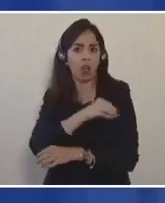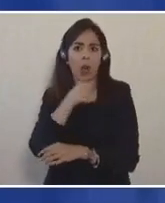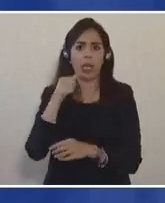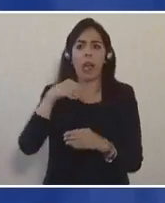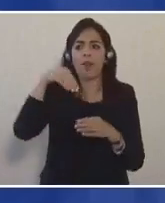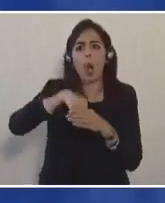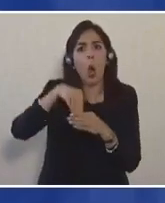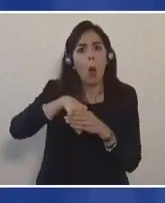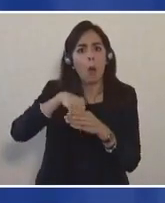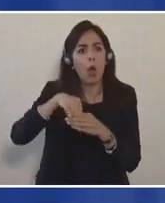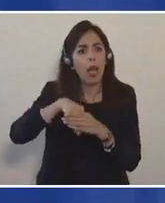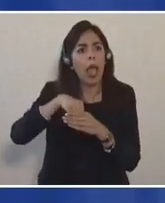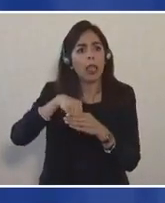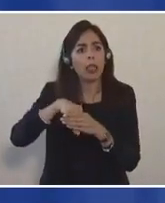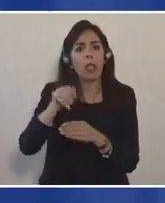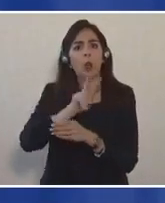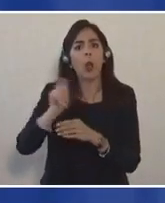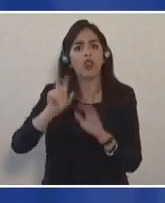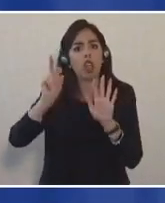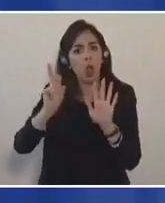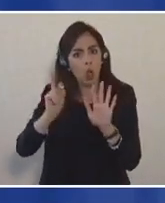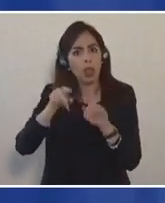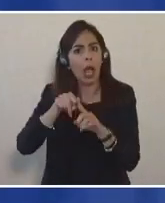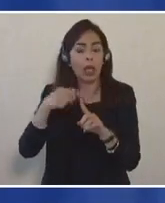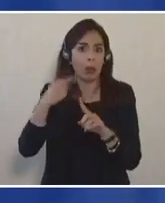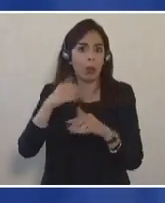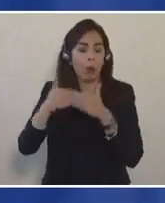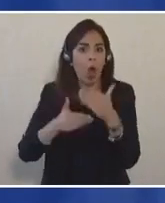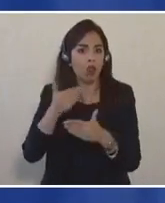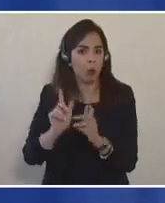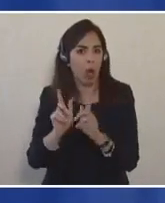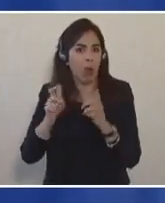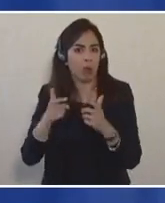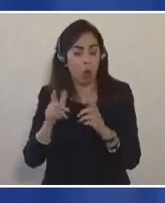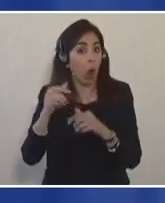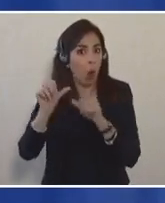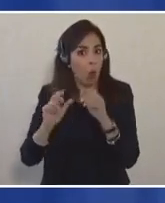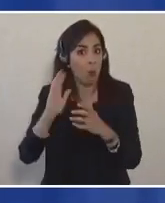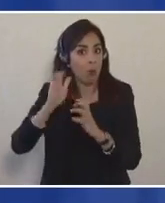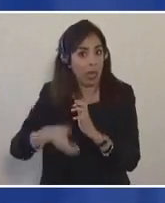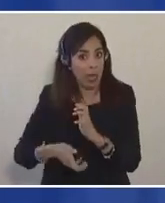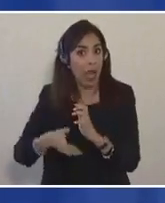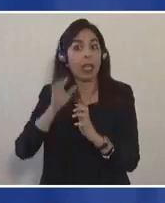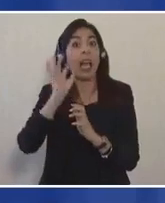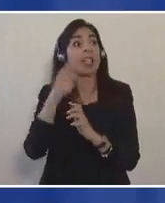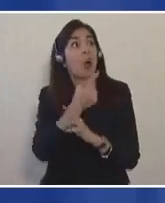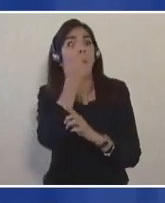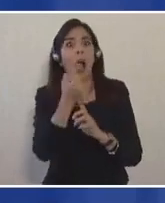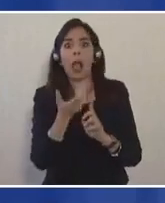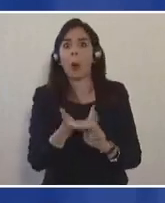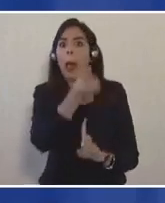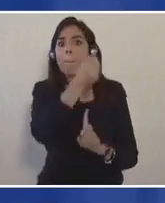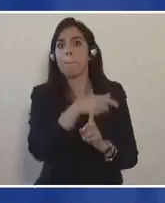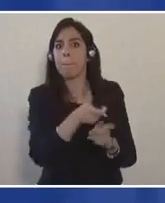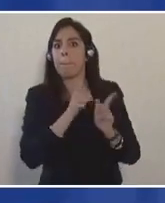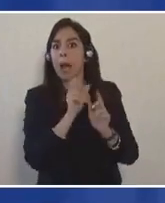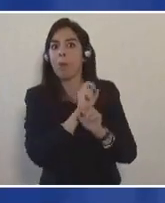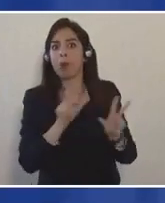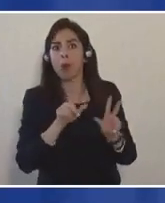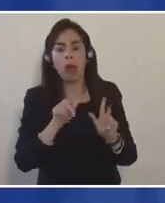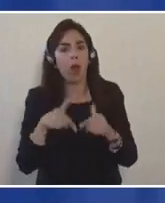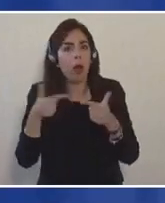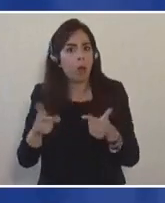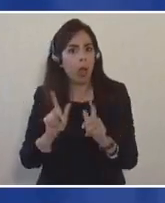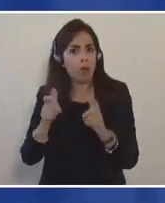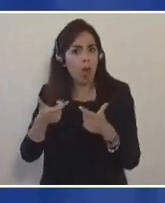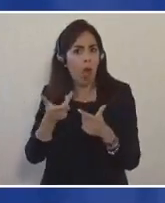hampers the whole process, not only in the receiving country, but there are side effects into other